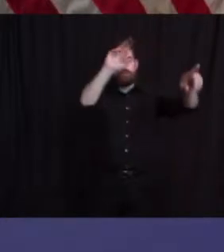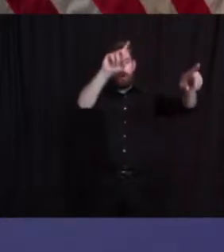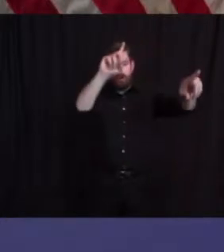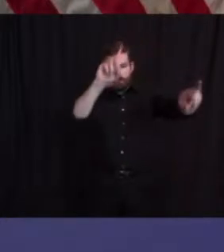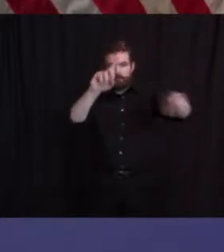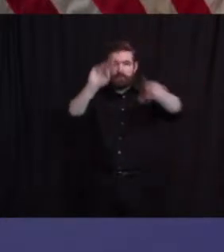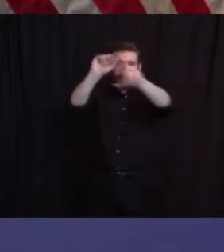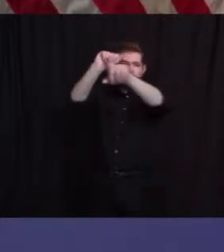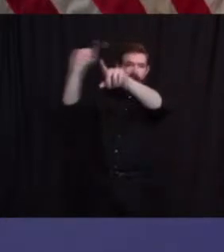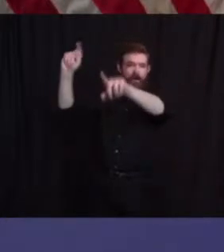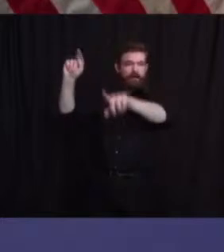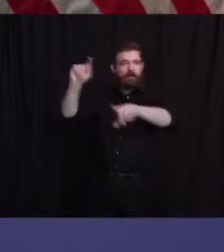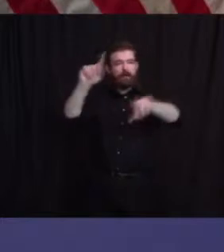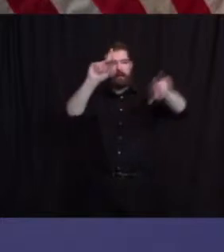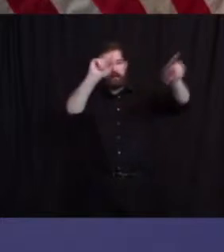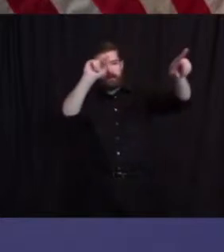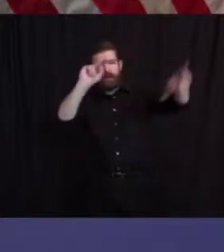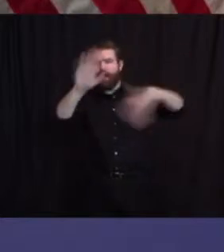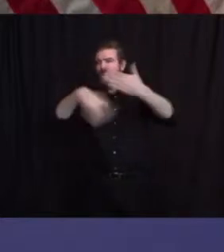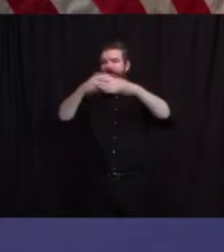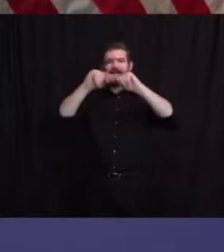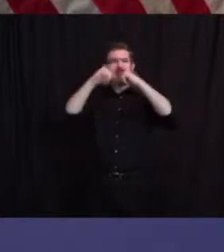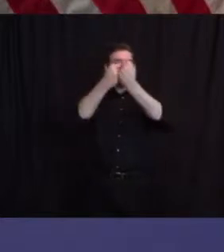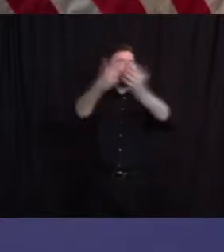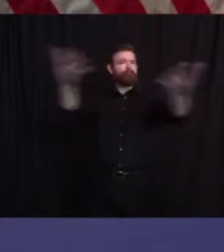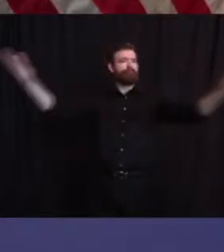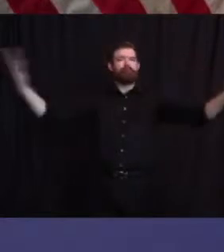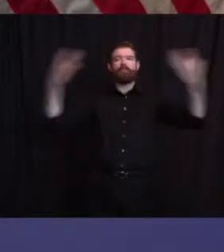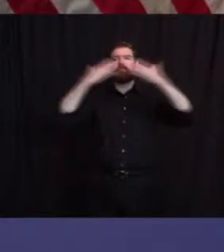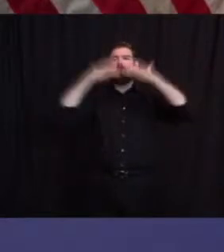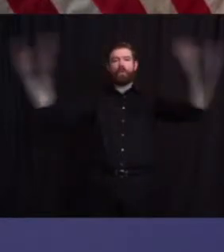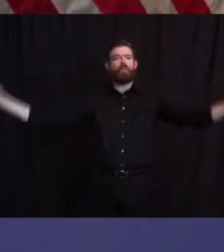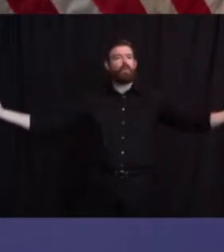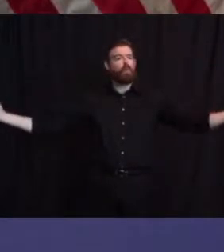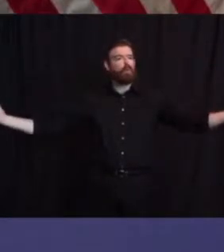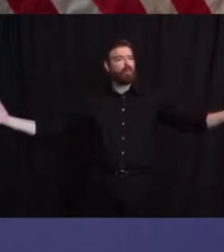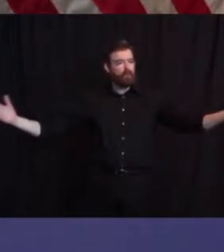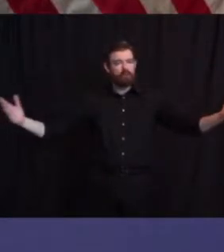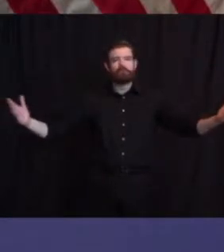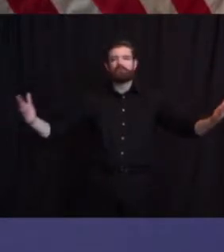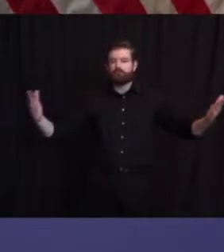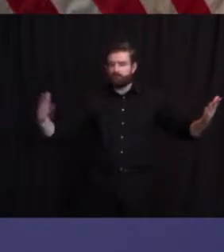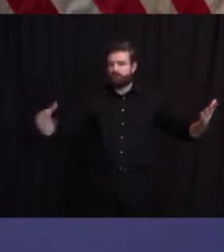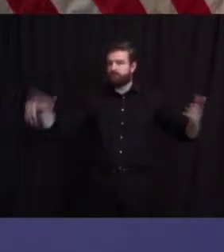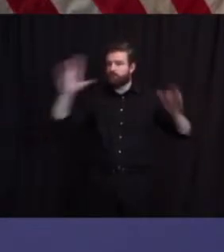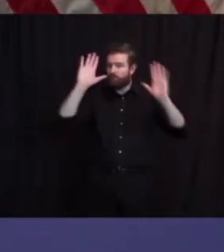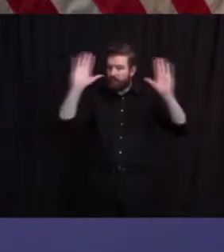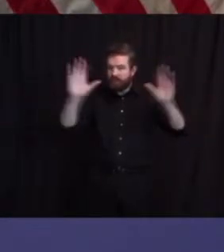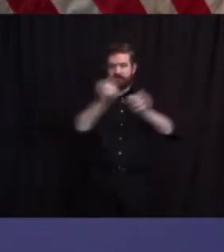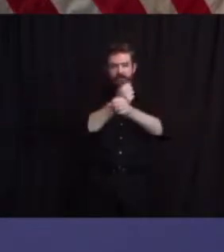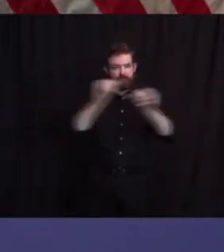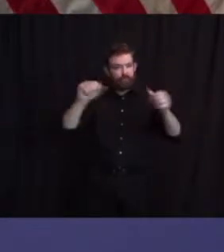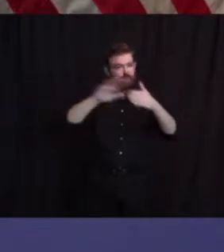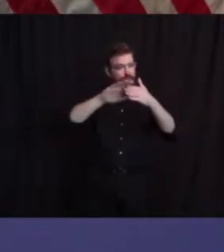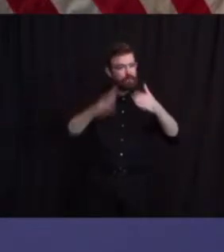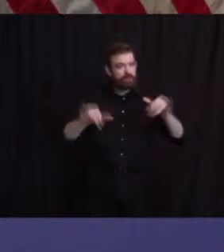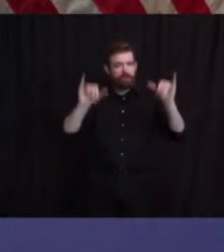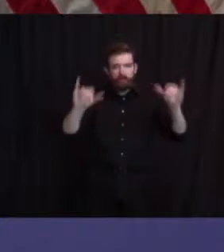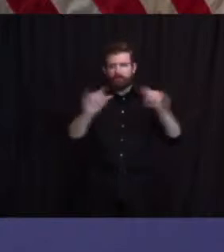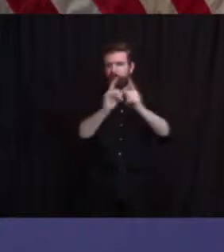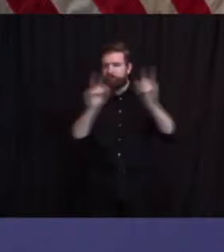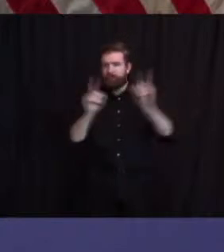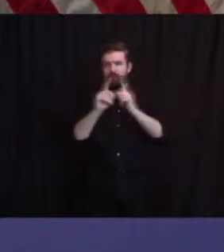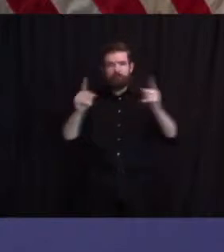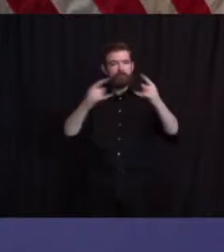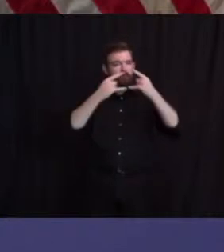team. I just want to wish everybody, obviously, a good, safe weekend. Keep it up, folks. I don't think the weather is going to